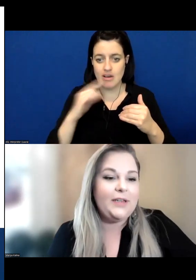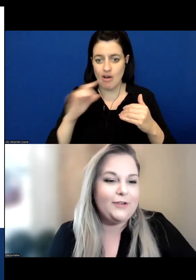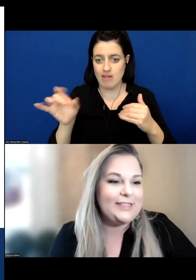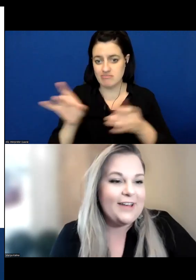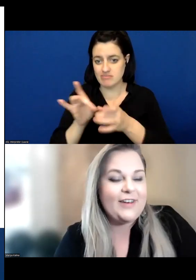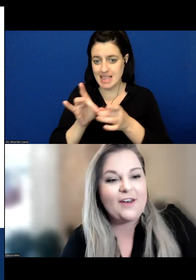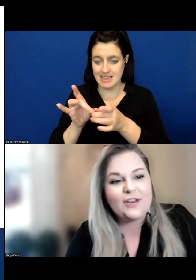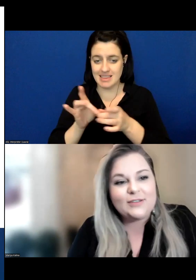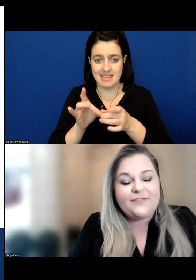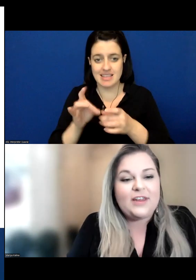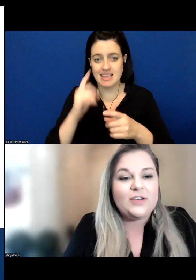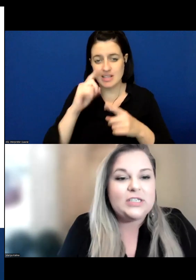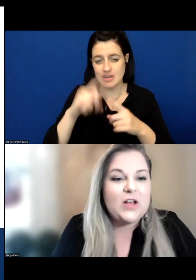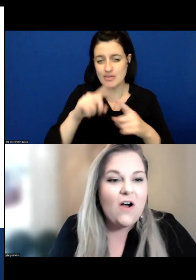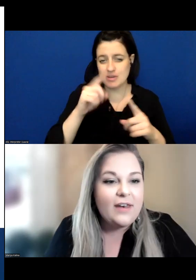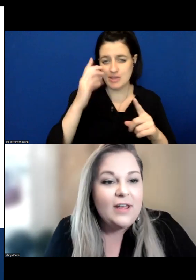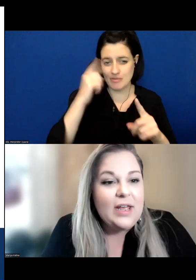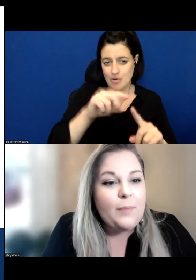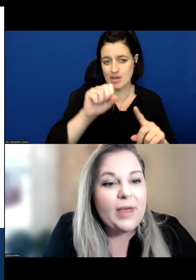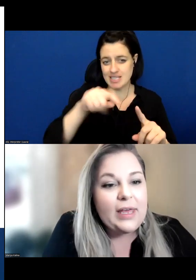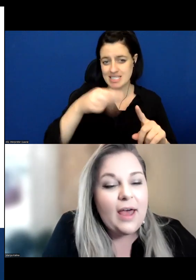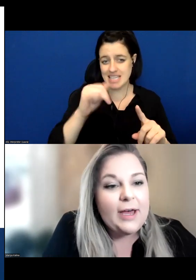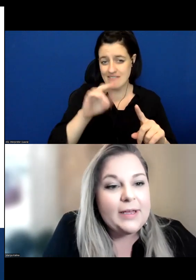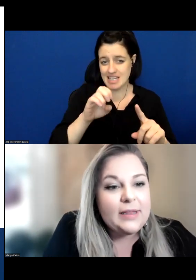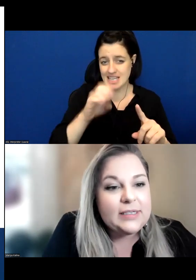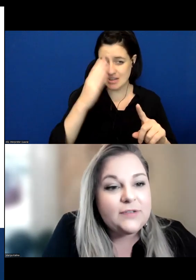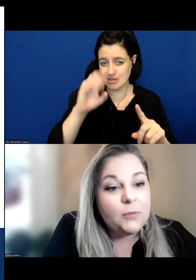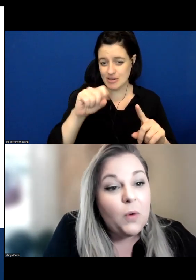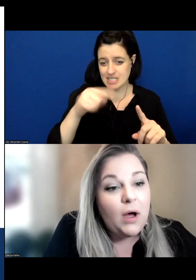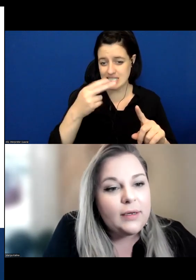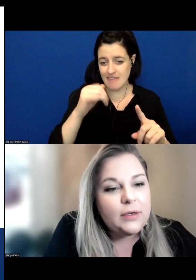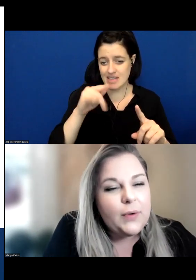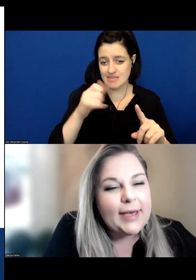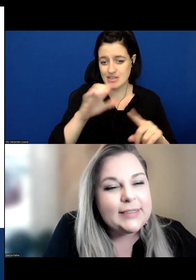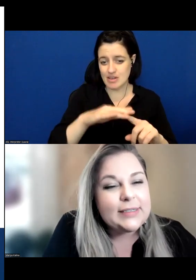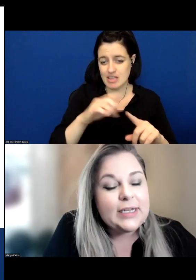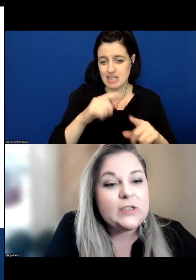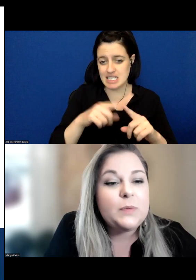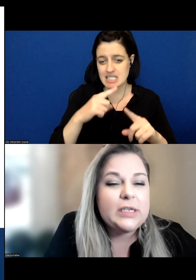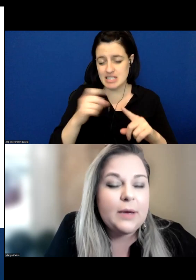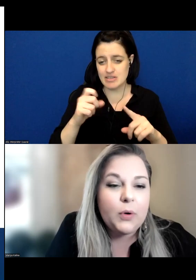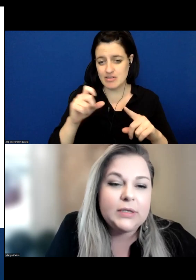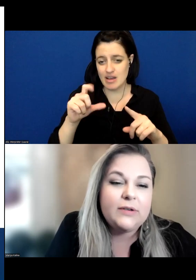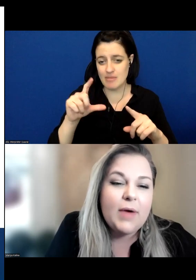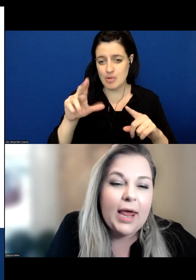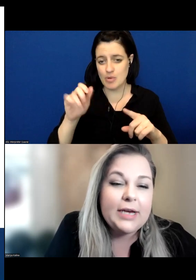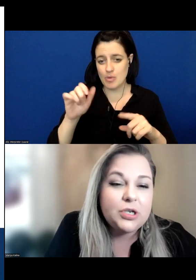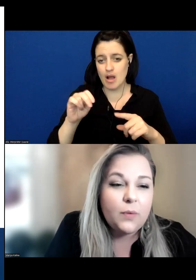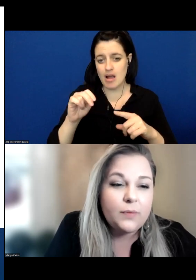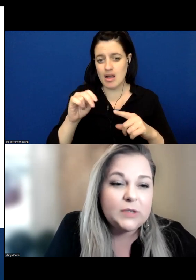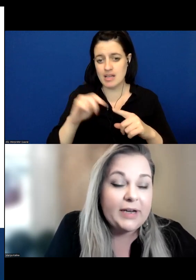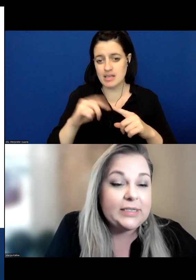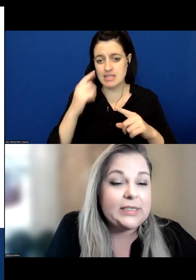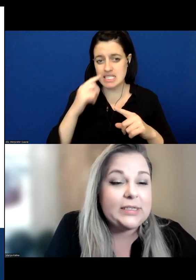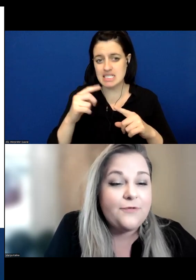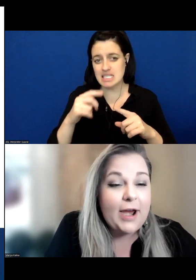and they're really for Stephanie. I don't know, Stephanie, if you're still on, but this is from Luan, who asks, can you speak to the importance of medication